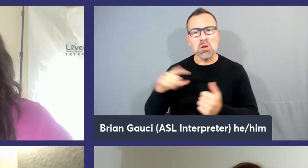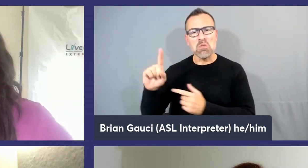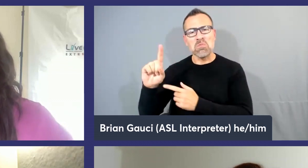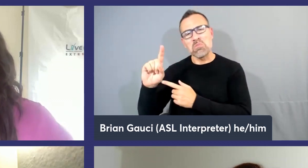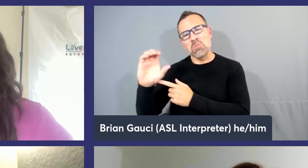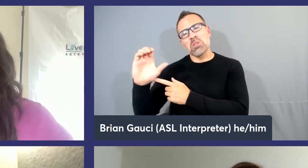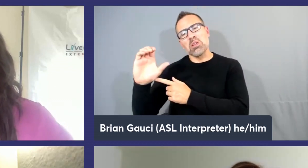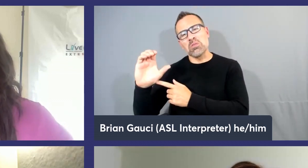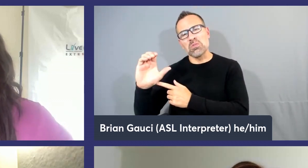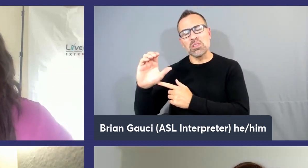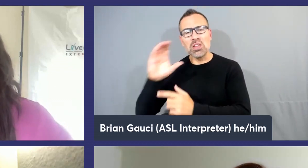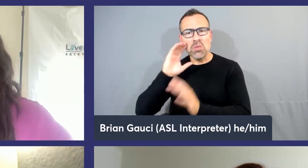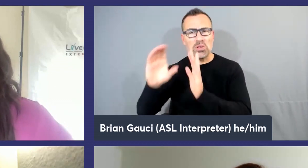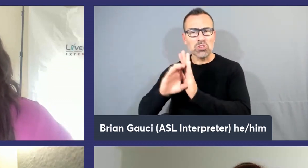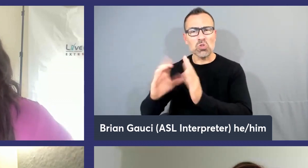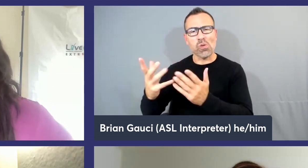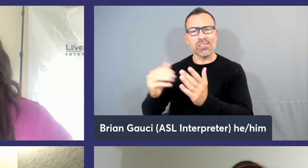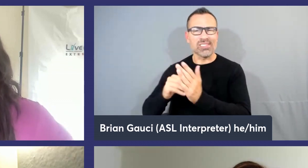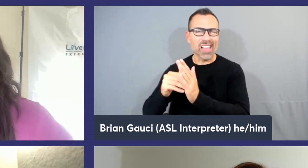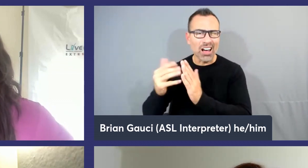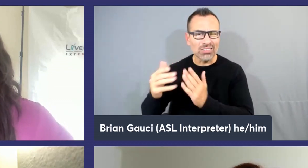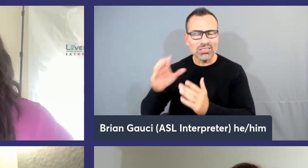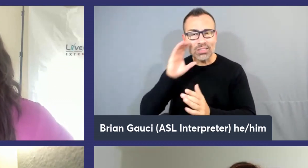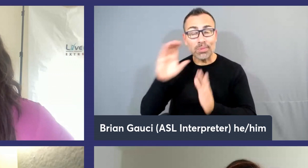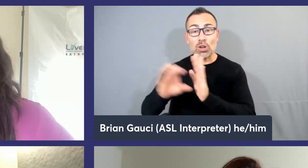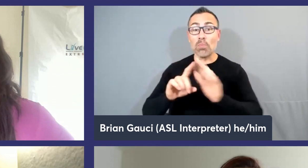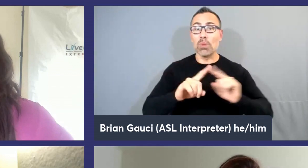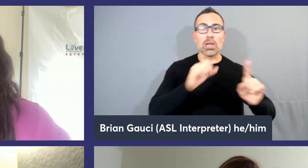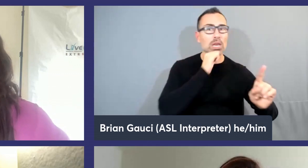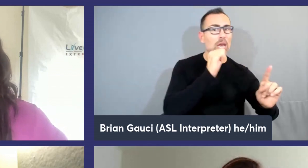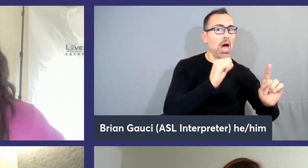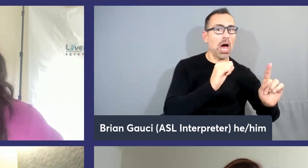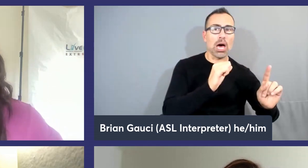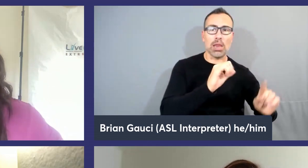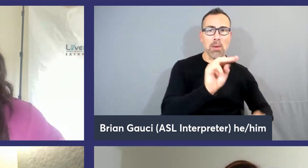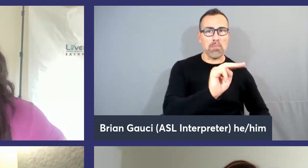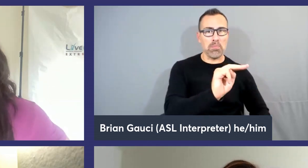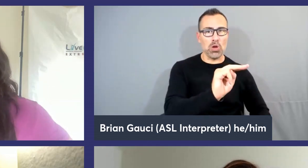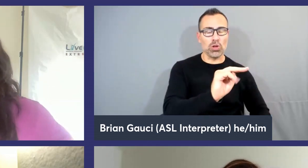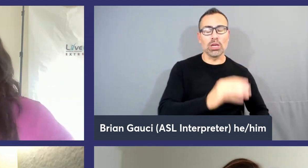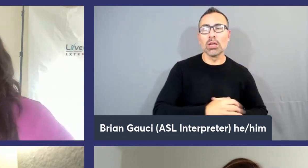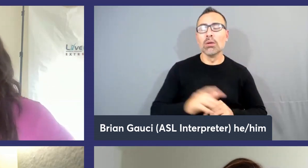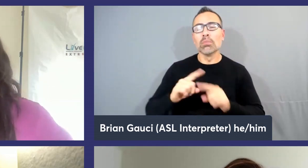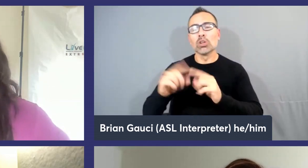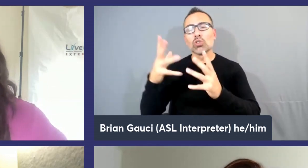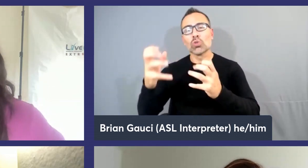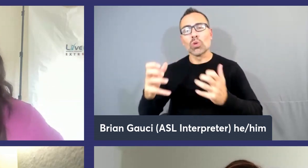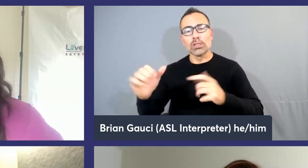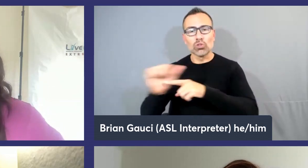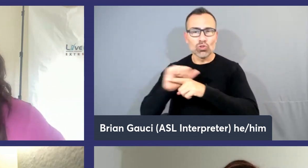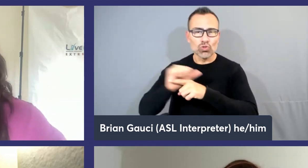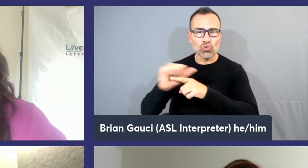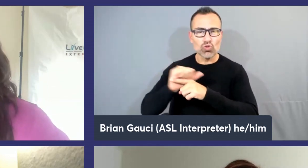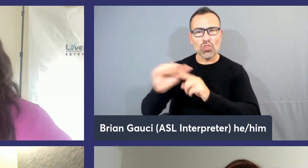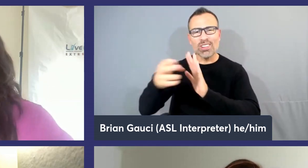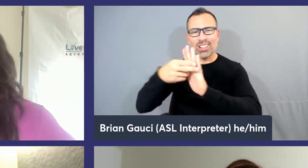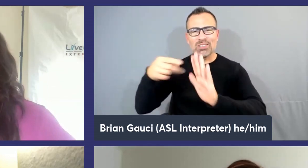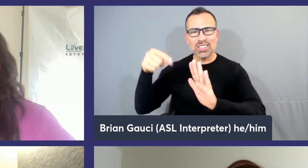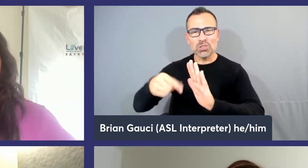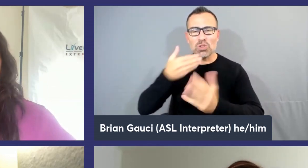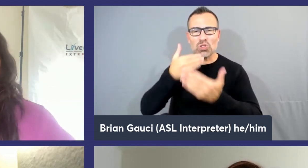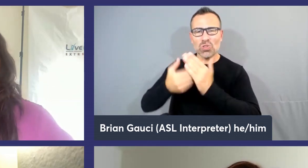but not millions of images. Then you want to train a classifier which can do a good prediction. So that's where TensorFlow image classification